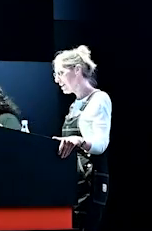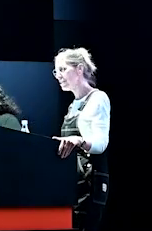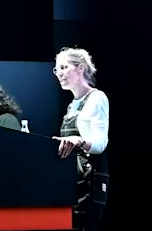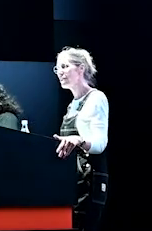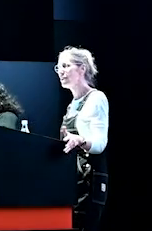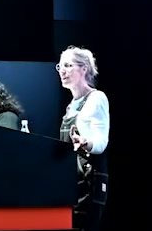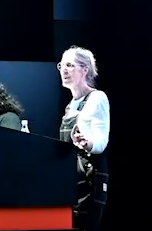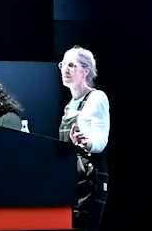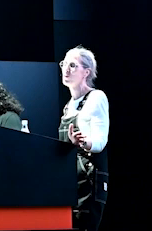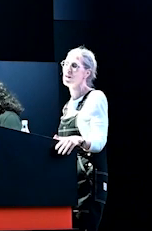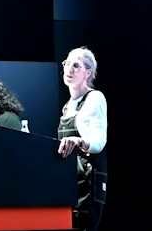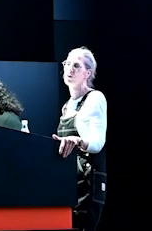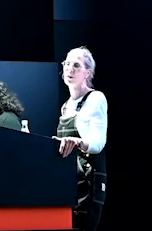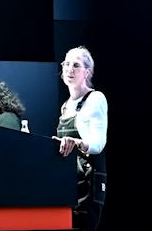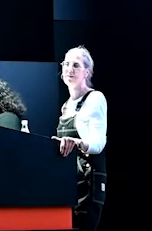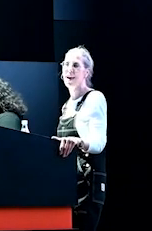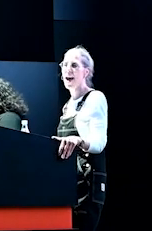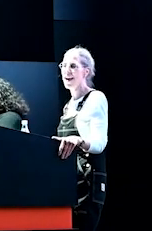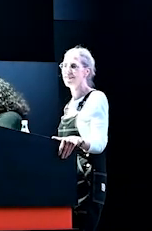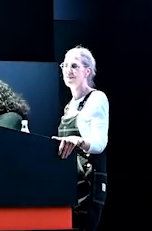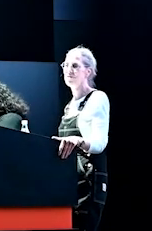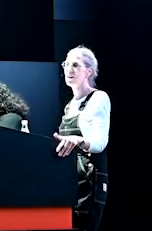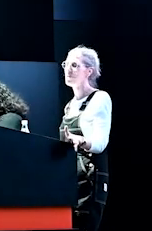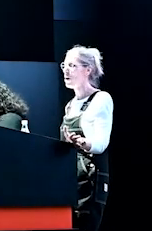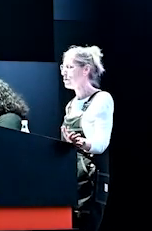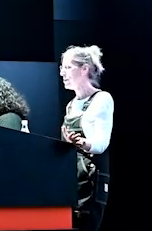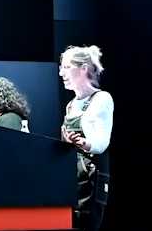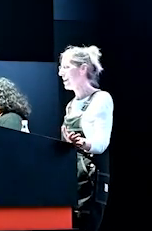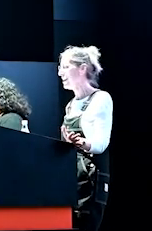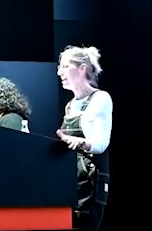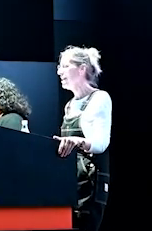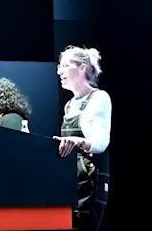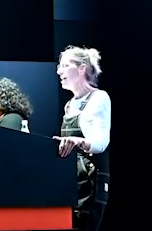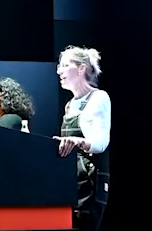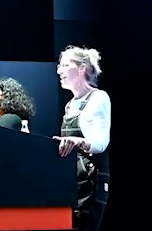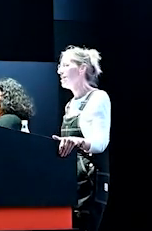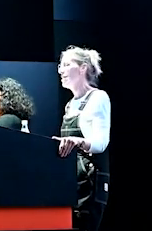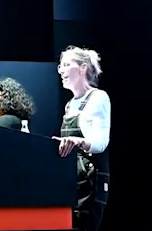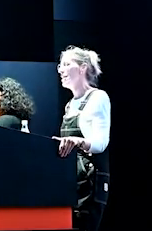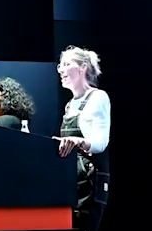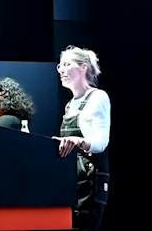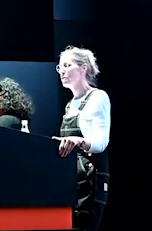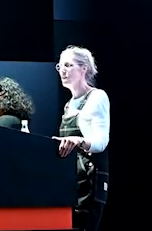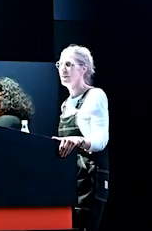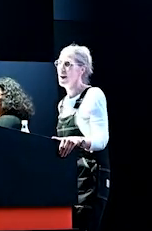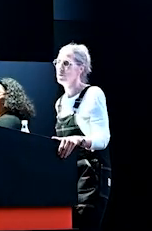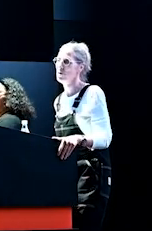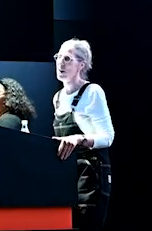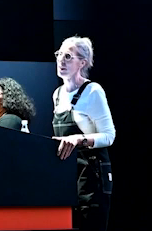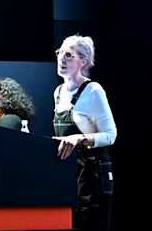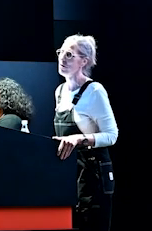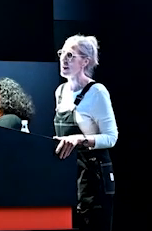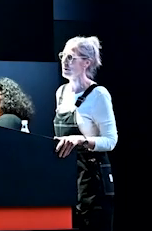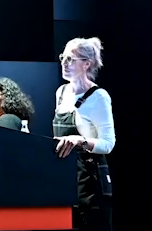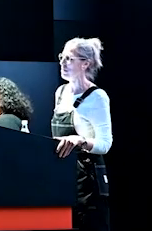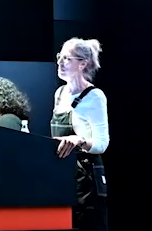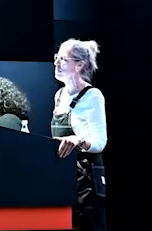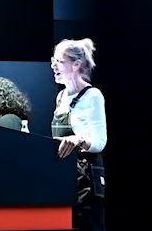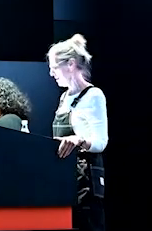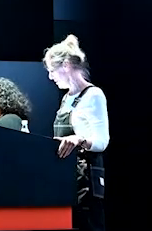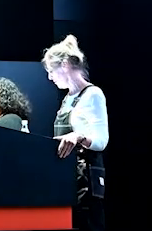And character is one of those words that has very broad meaning. And at different times in my life